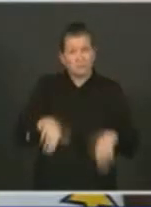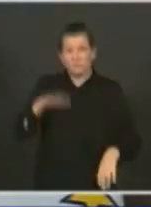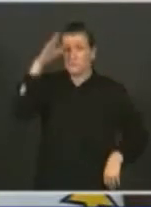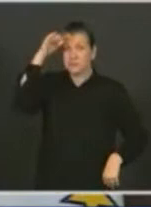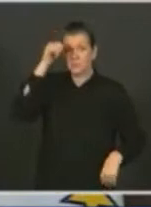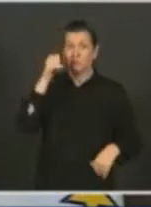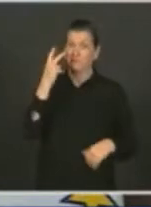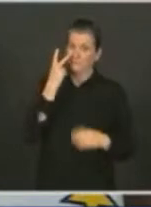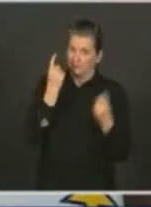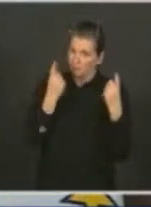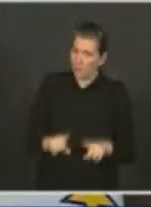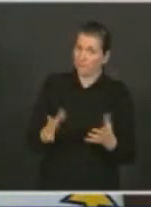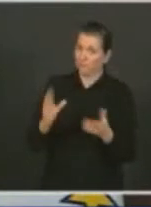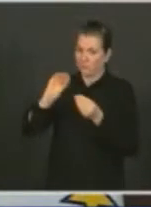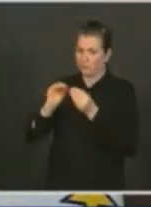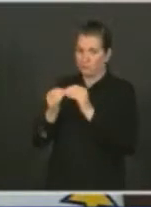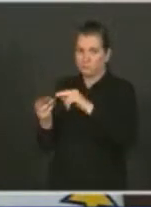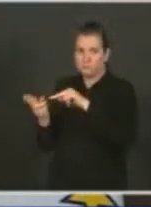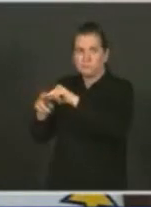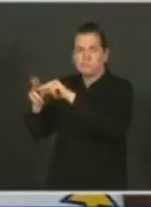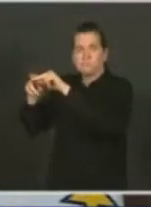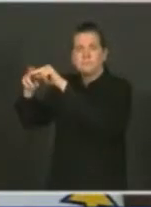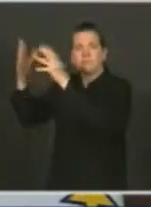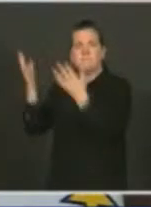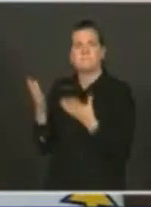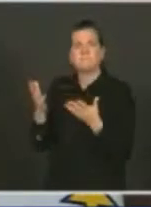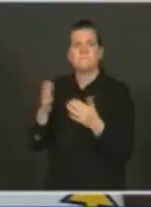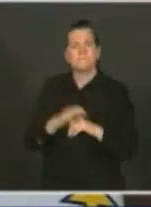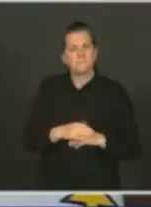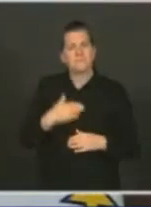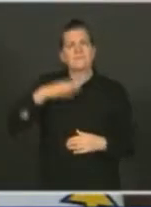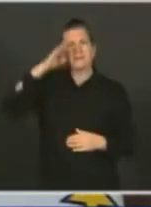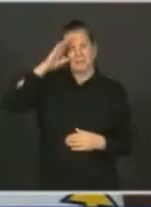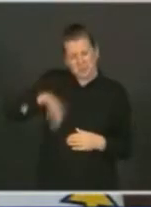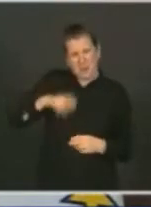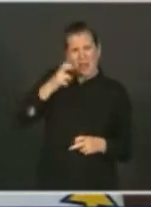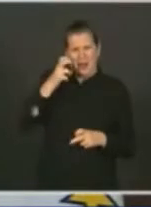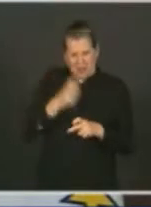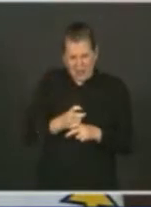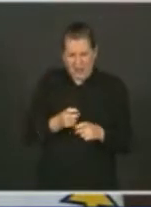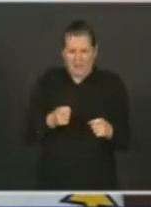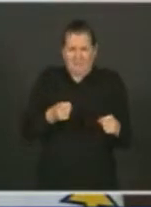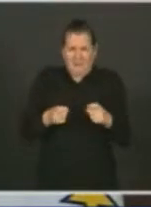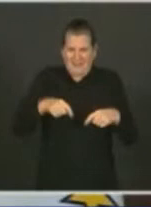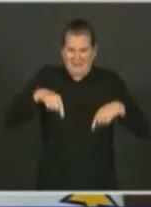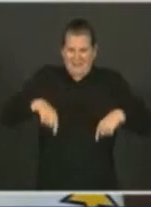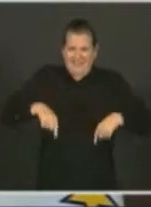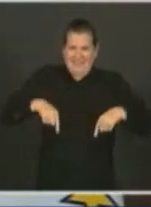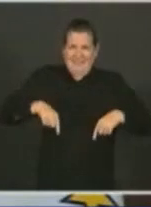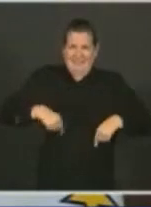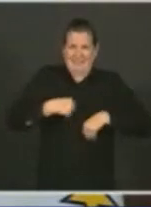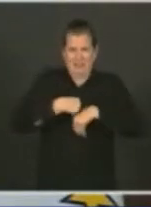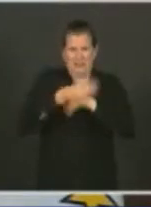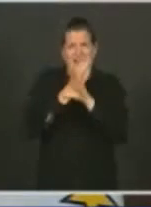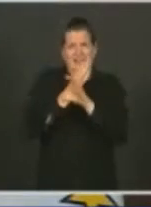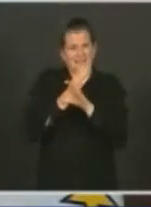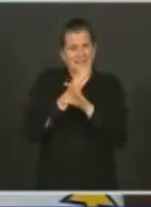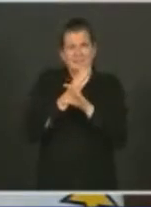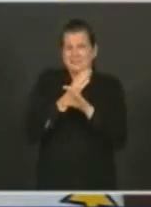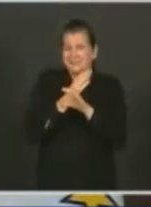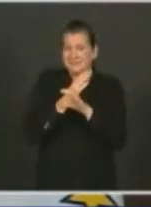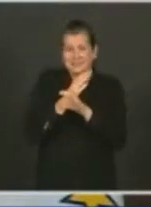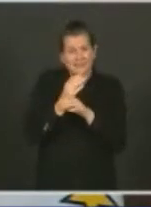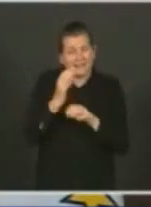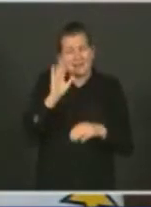The hardest thing about managing this crisis is that if everybody just stopped it, if